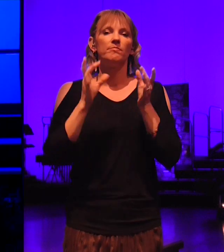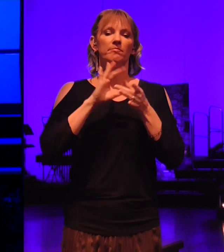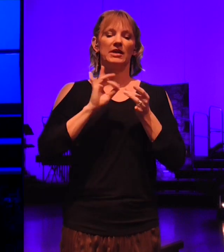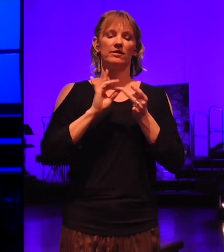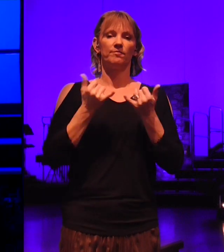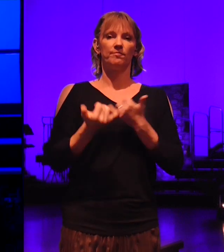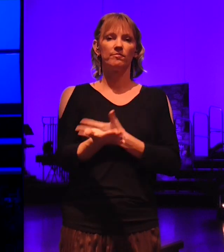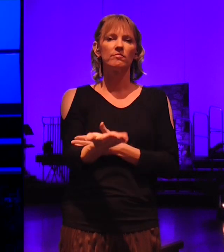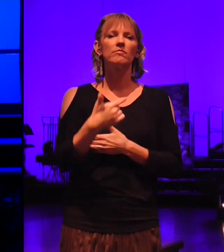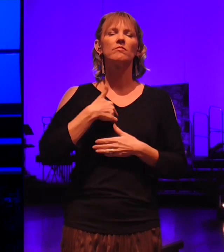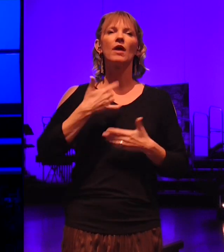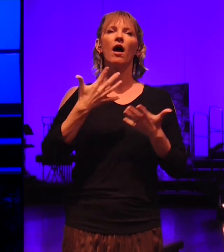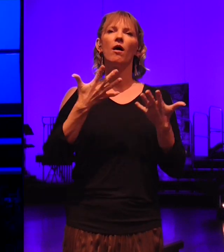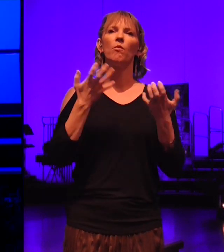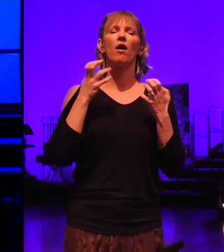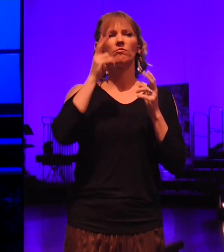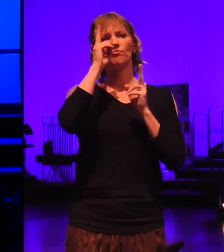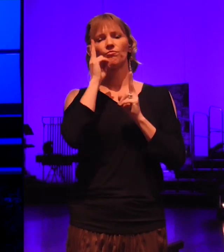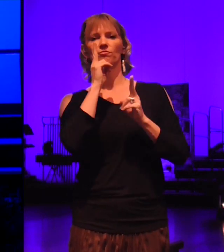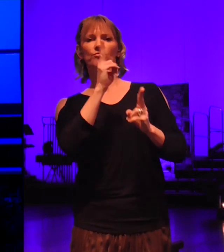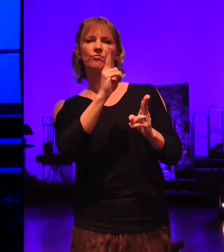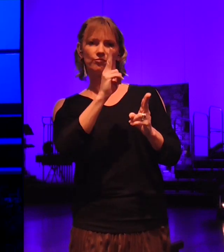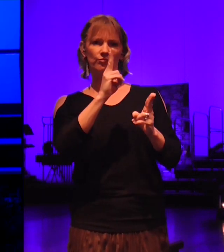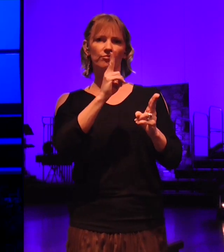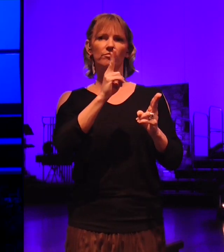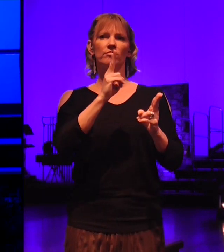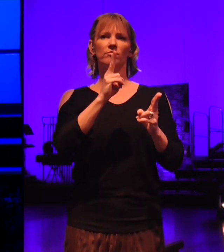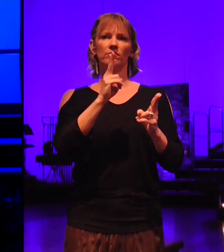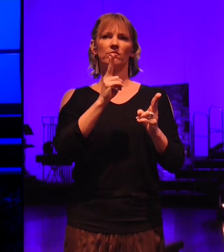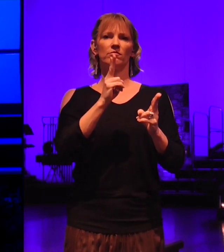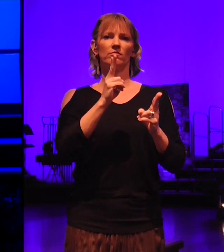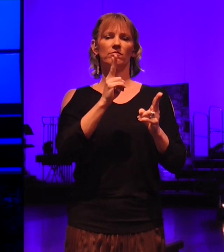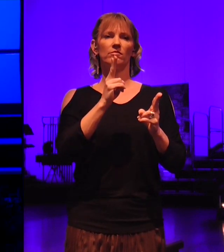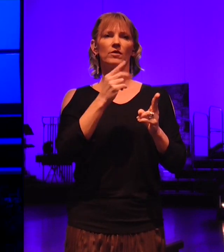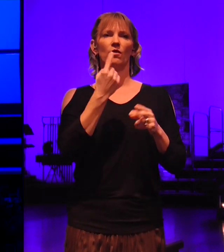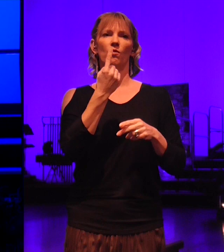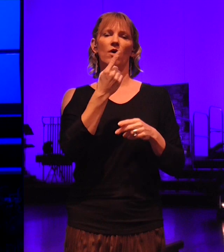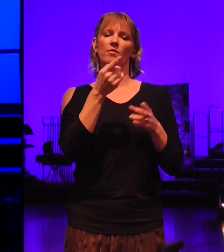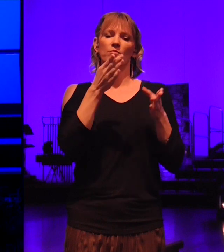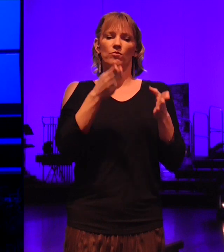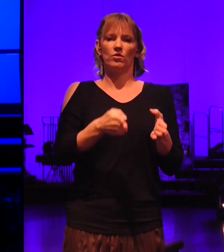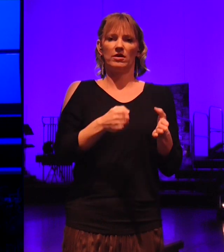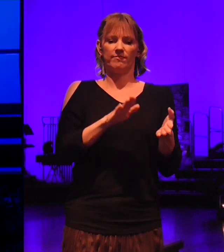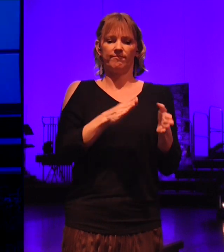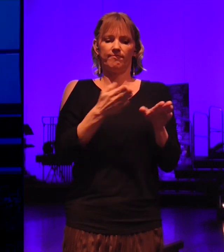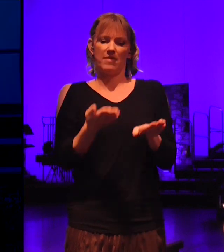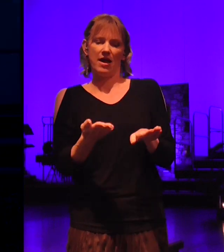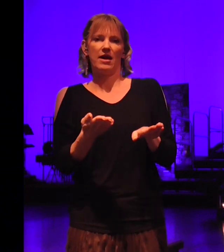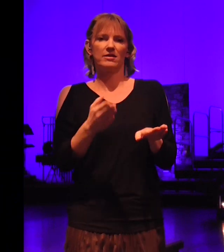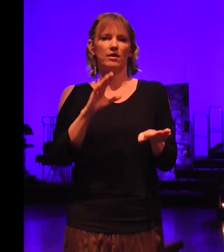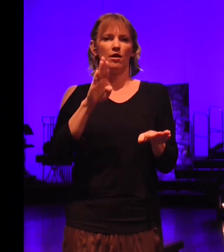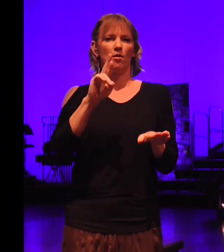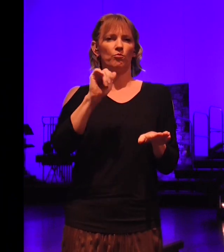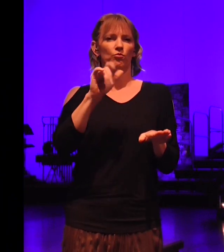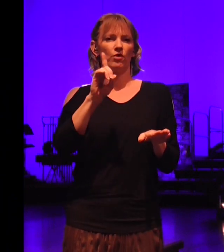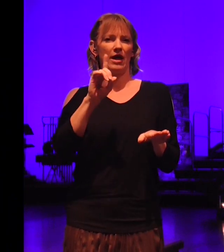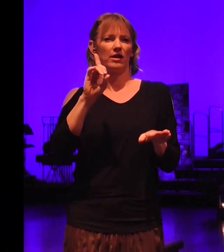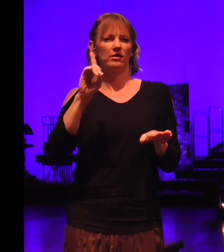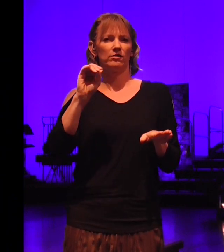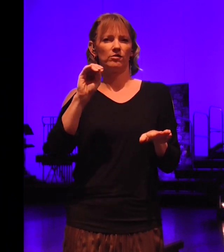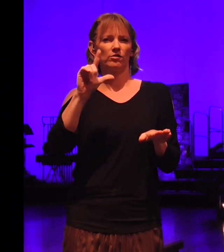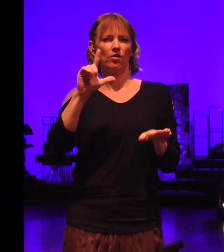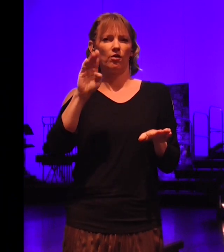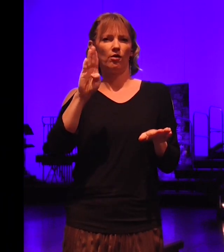want to honor the passing of a lifelong Mile Higher, Brad Dalby, who made his transition surrounded